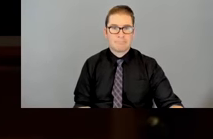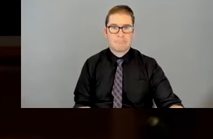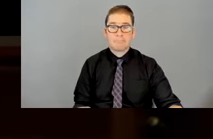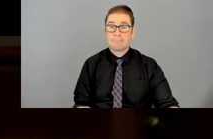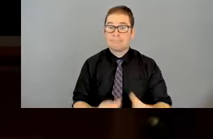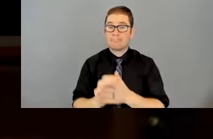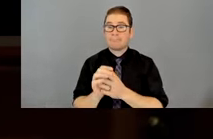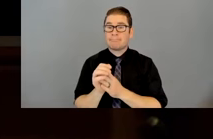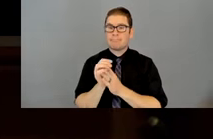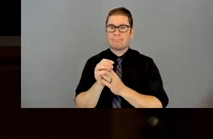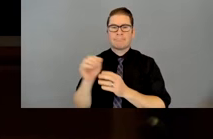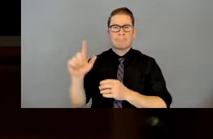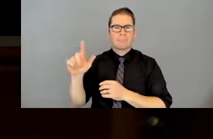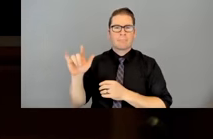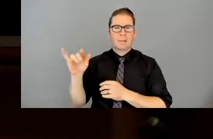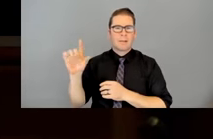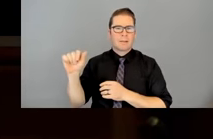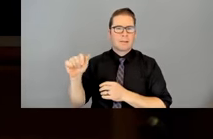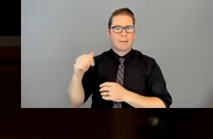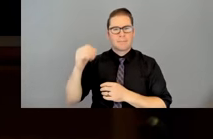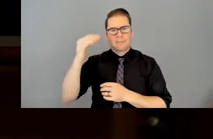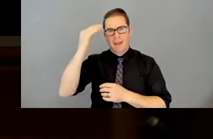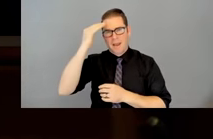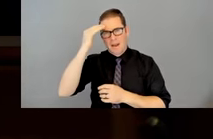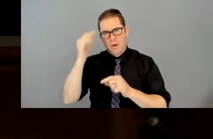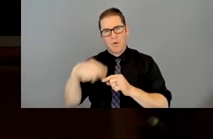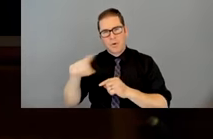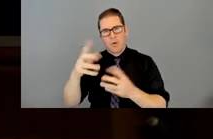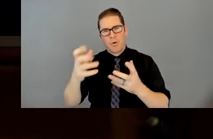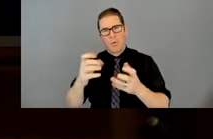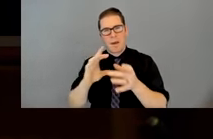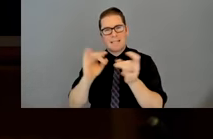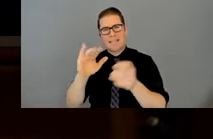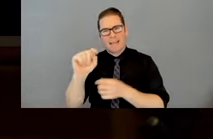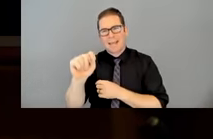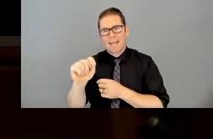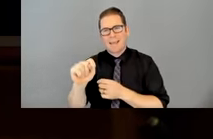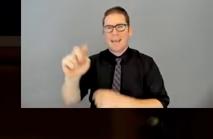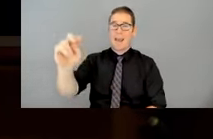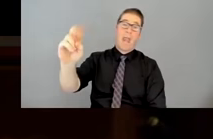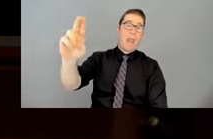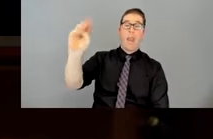Okay, I know you all want to say it, so go ahead, Sean.